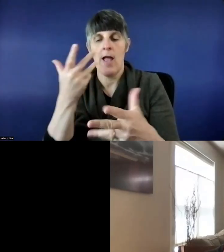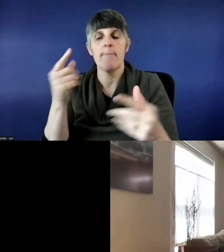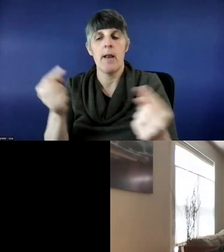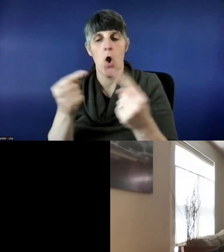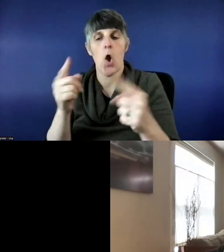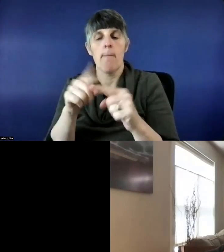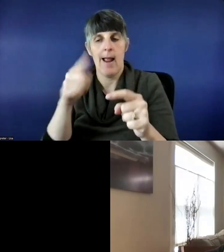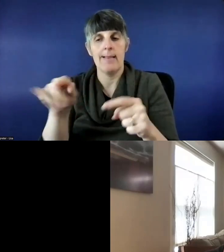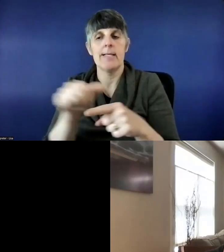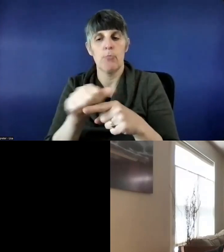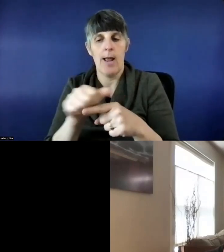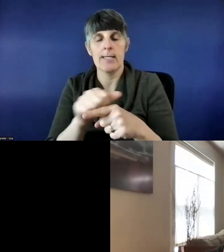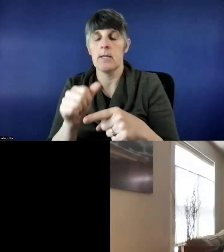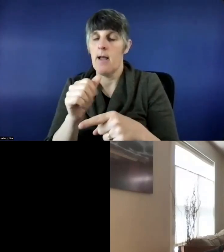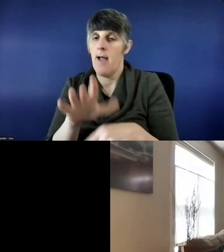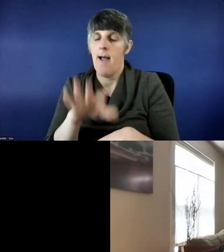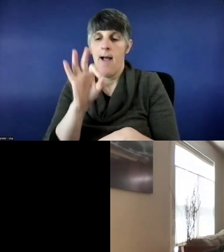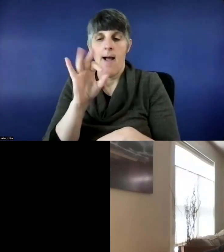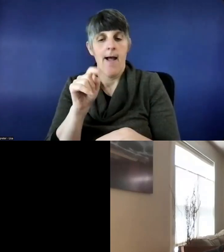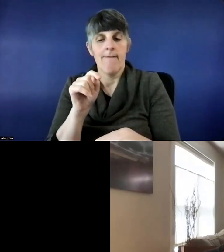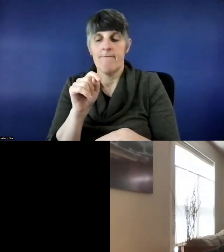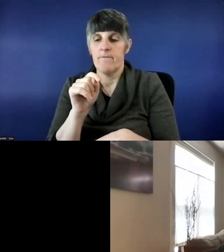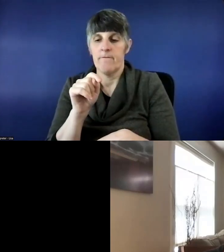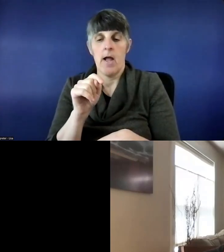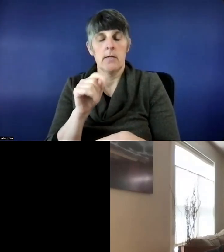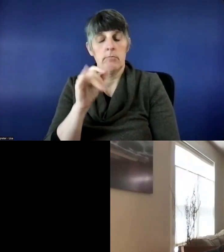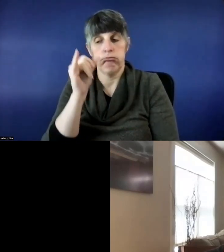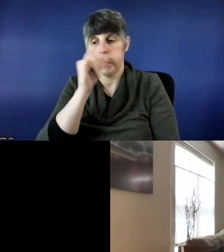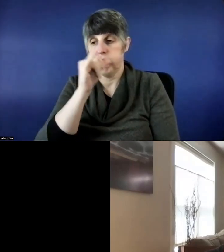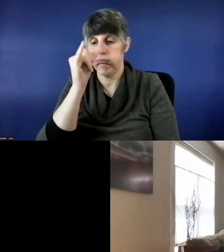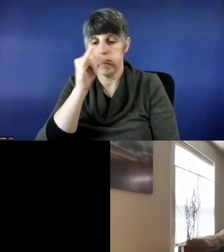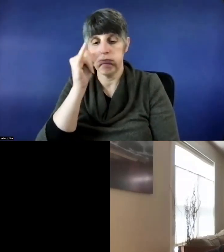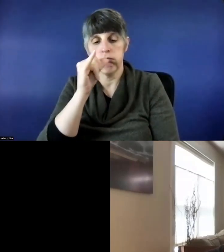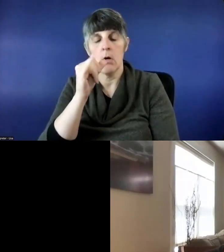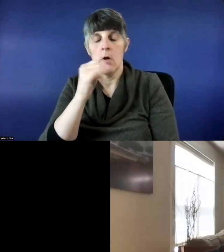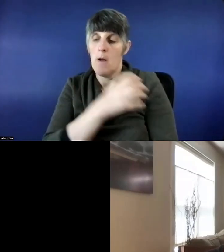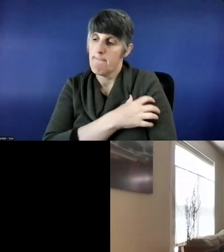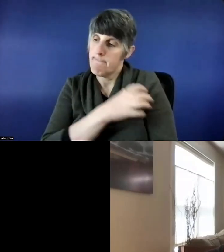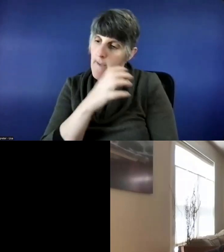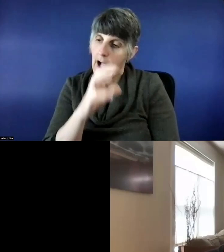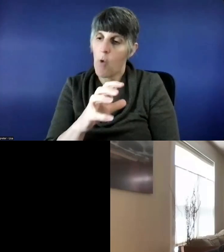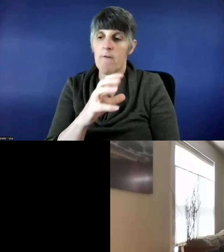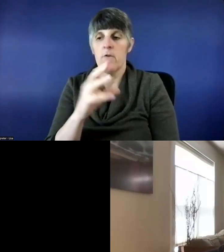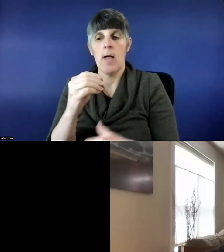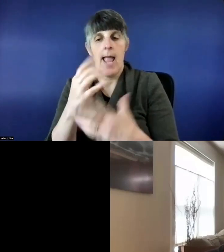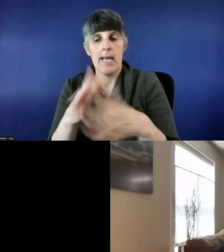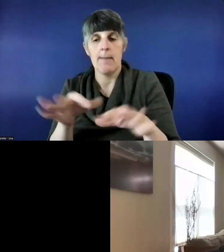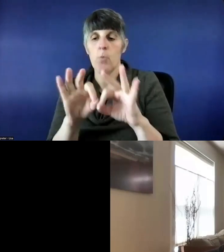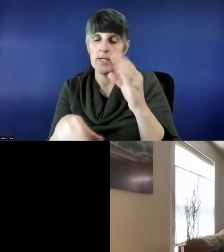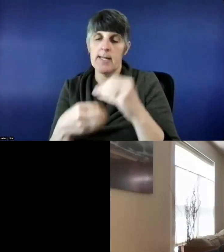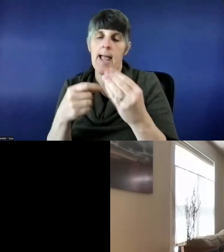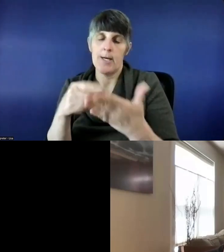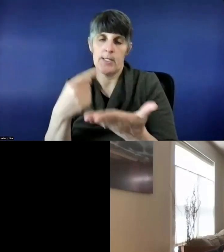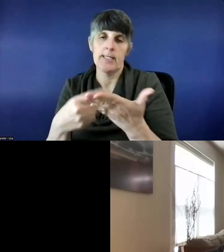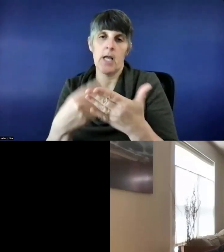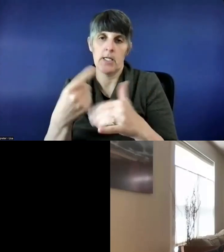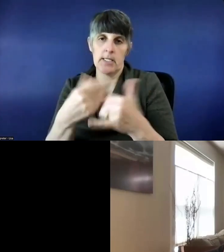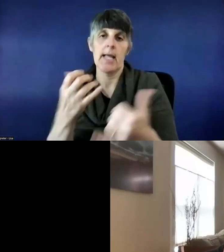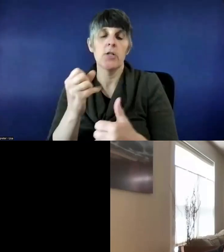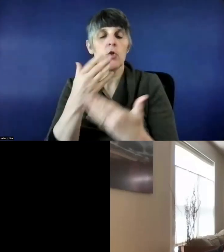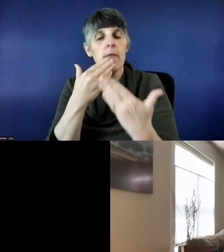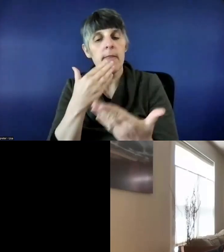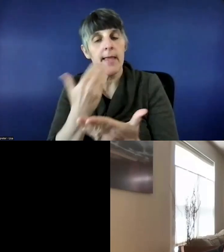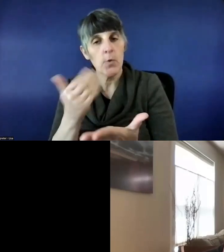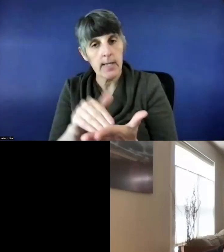by these practices. I find it incredibly powerful and important to add to this discussion today. So thank